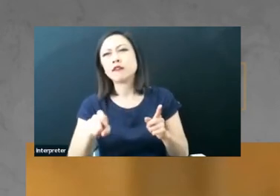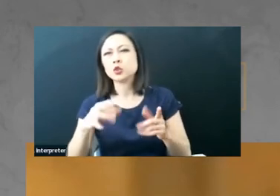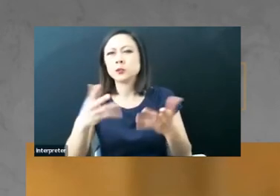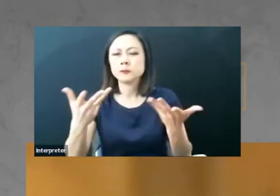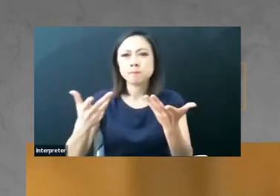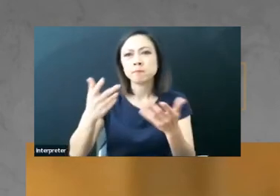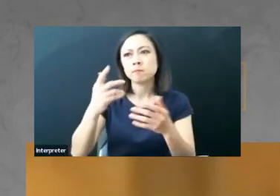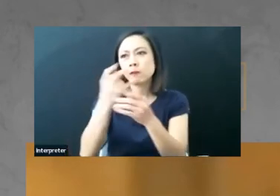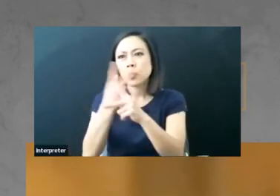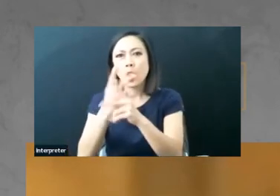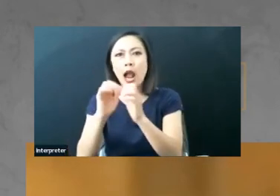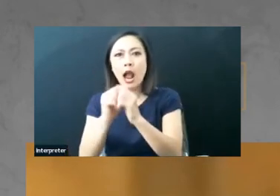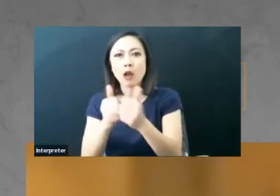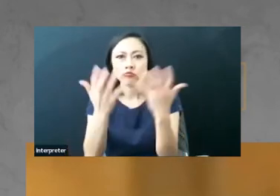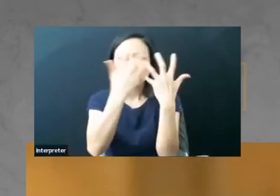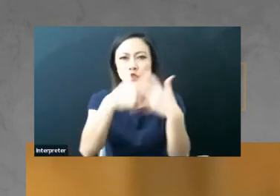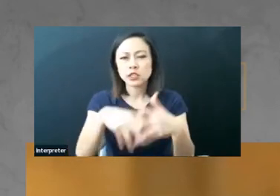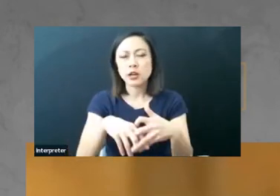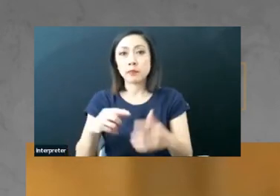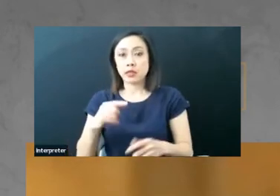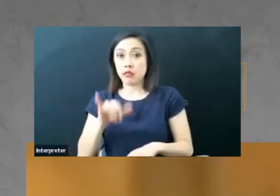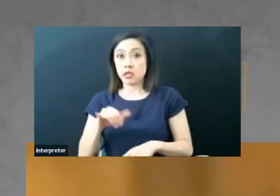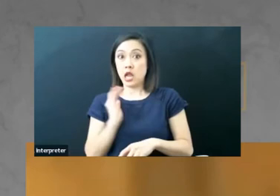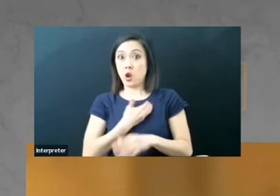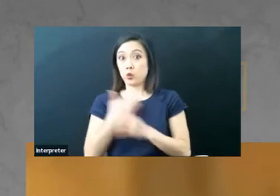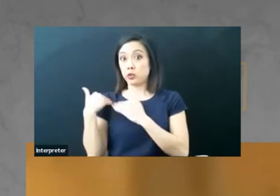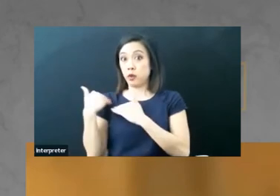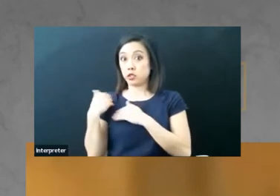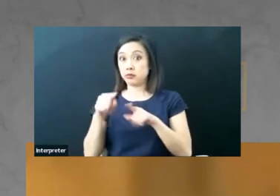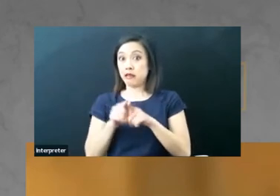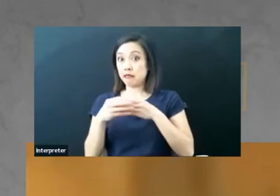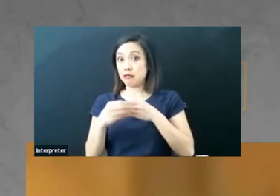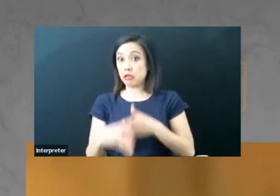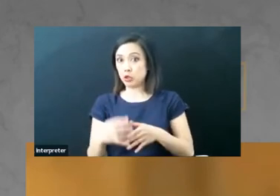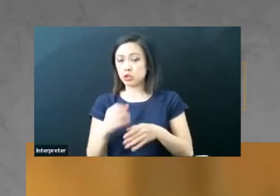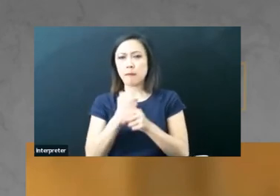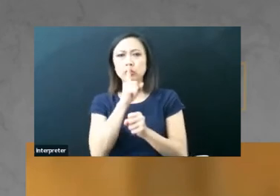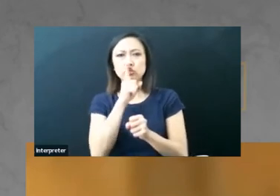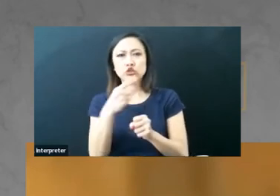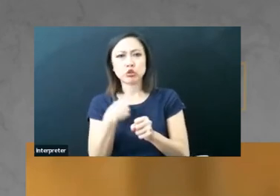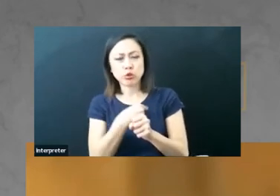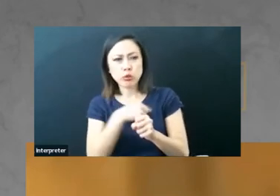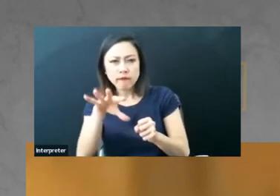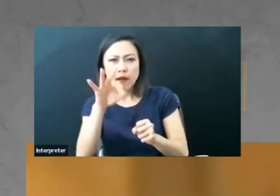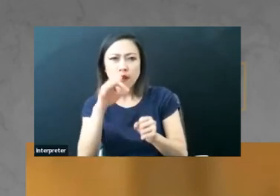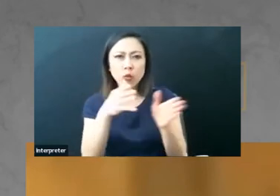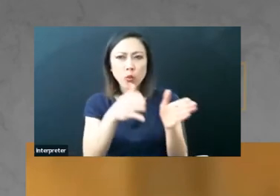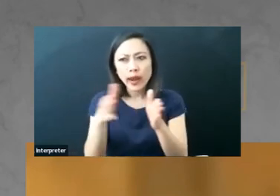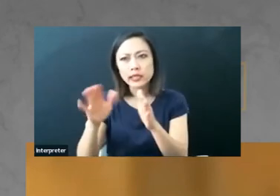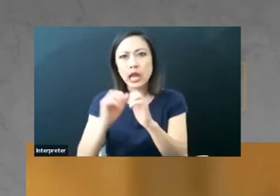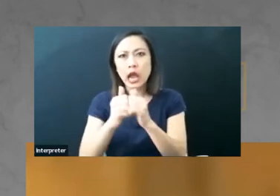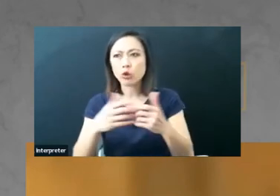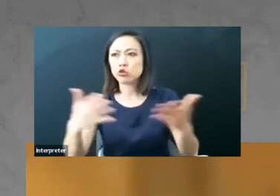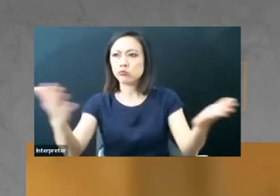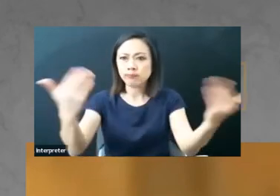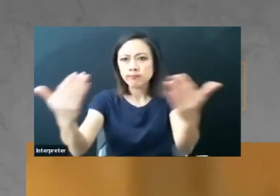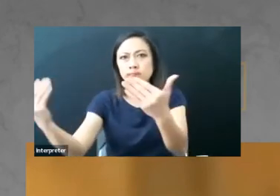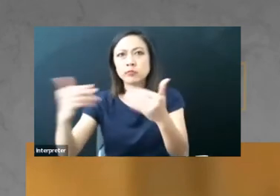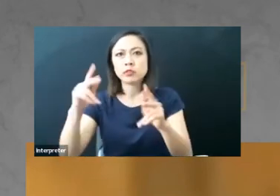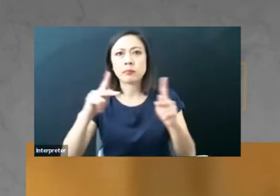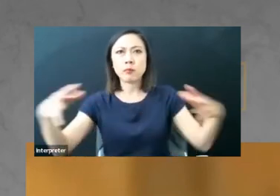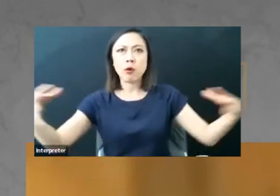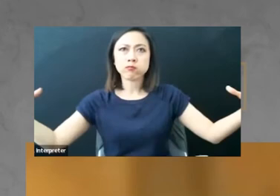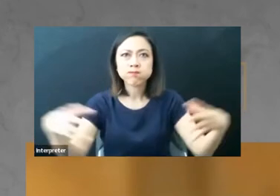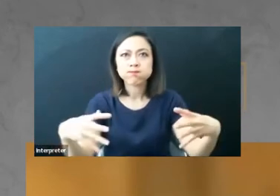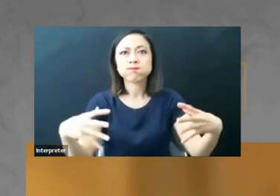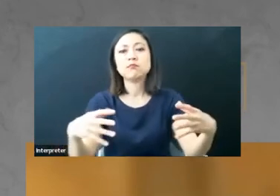say it's our responsibility as leaders to make sure that we're finding ways to convene people. In certain respects, when you're convening them on a